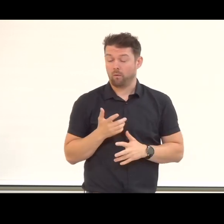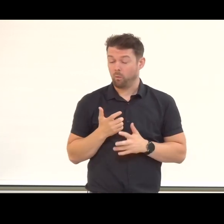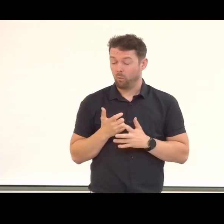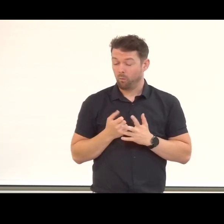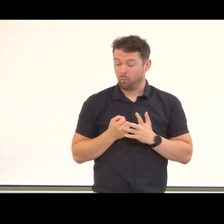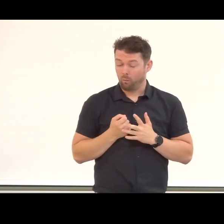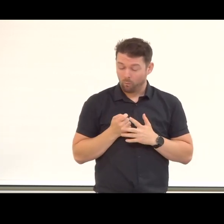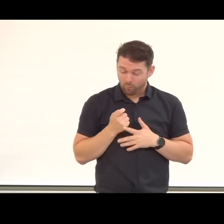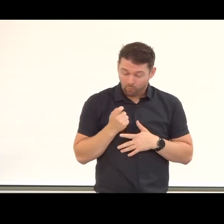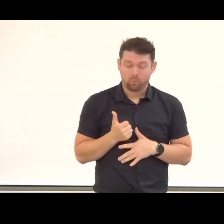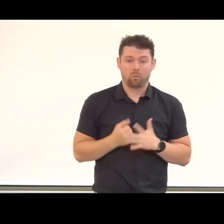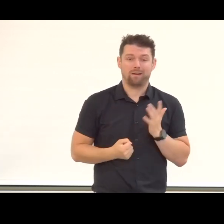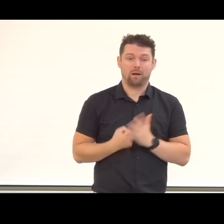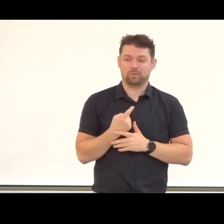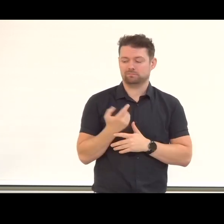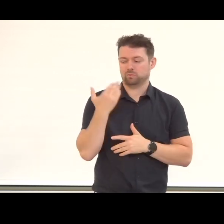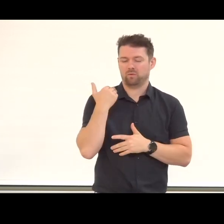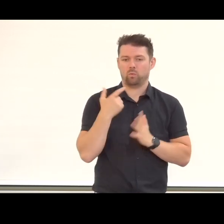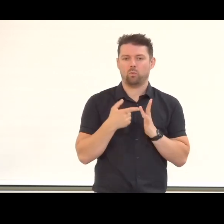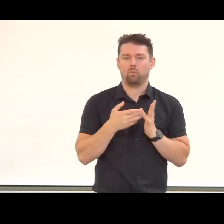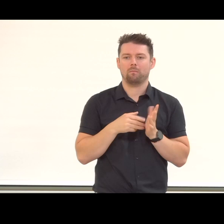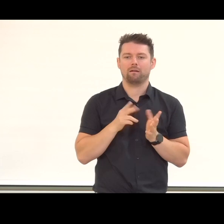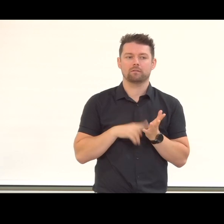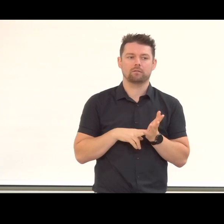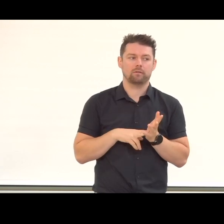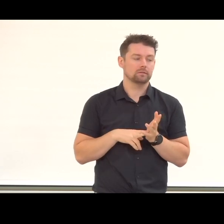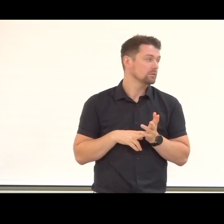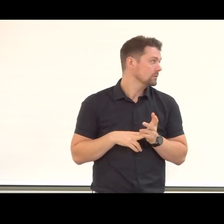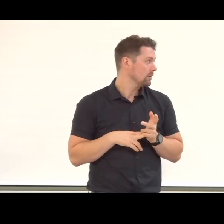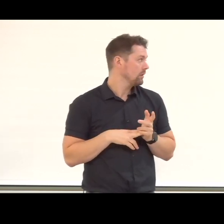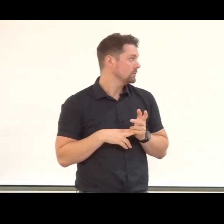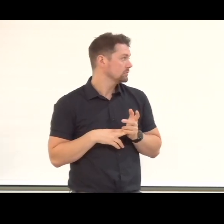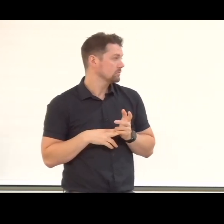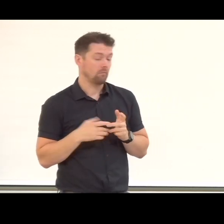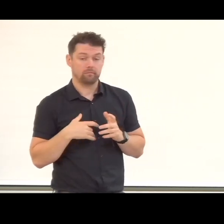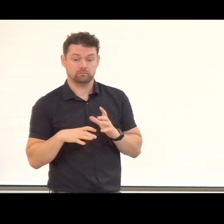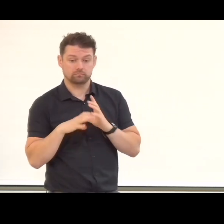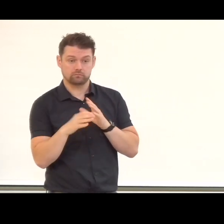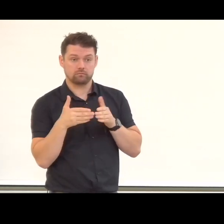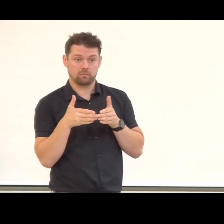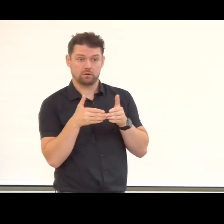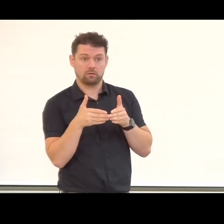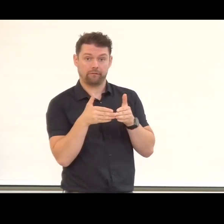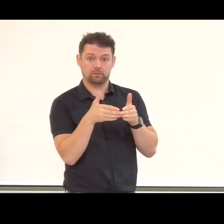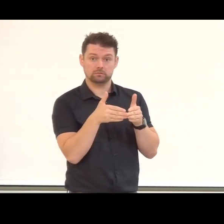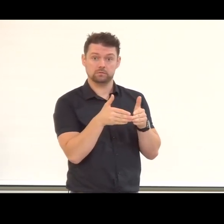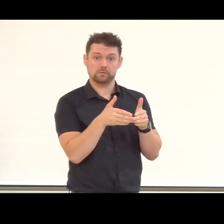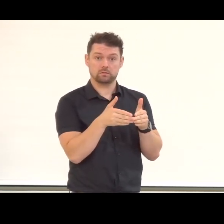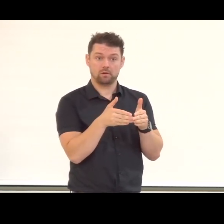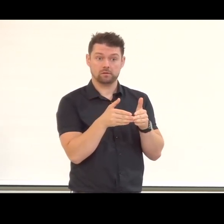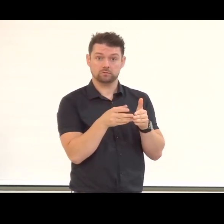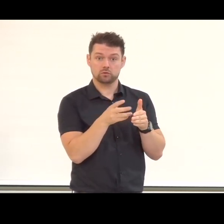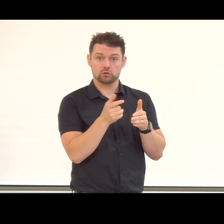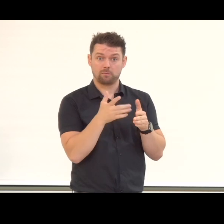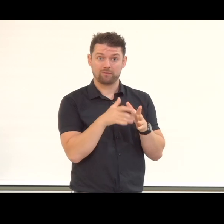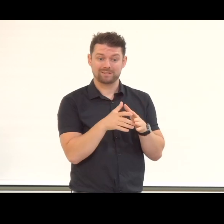when we were going to Oman, it was on a freighter. There was a storm. They lost a few containers. Our container